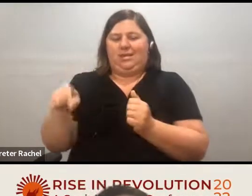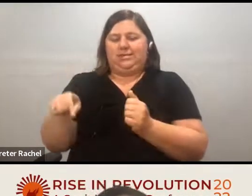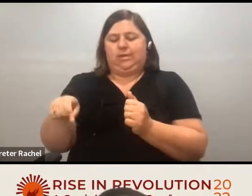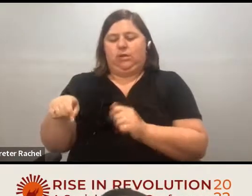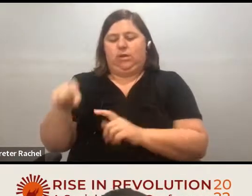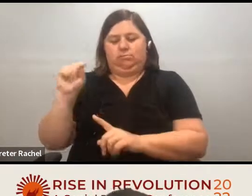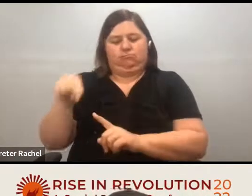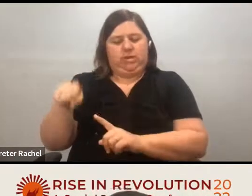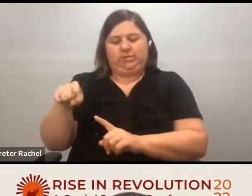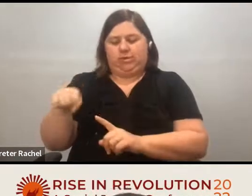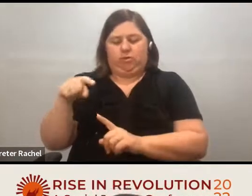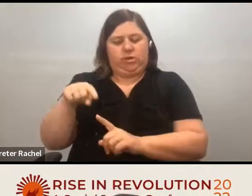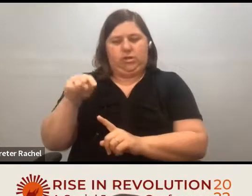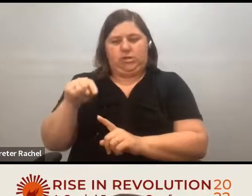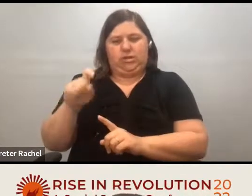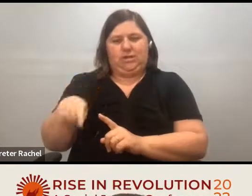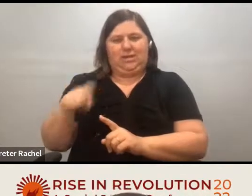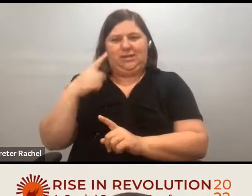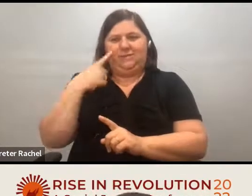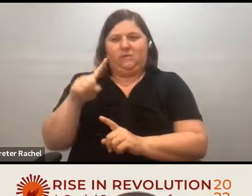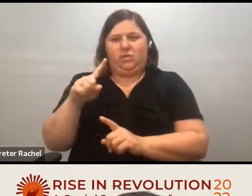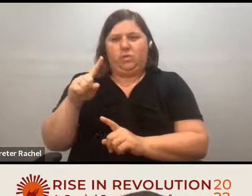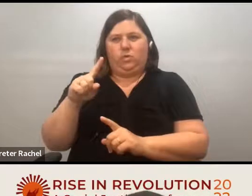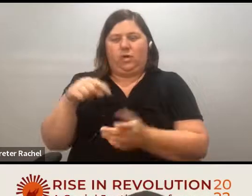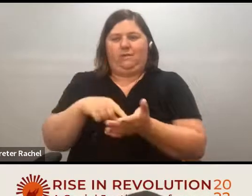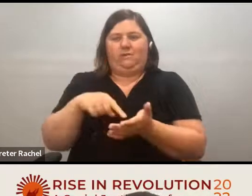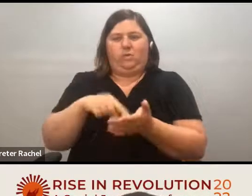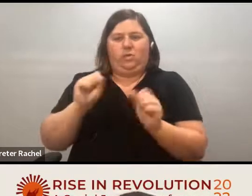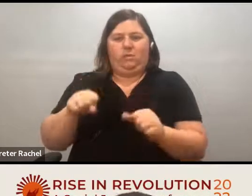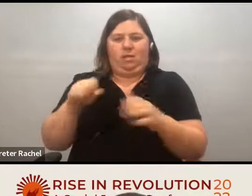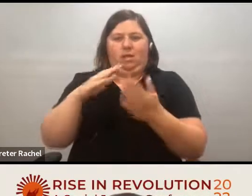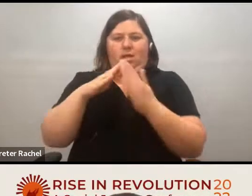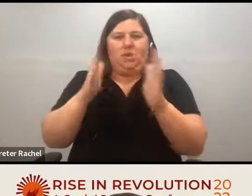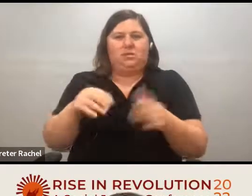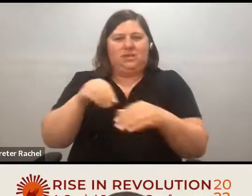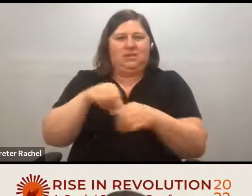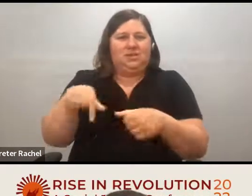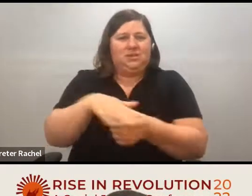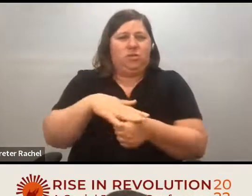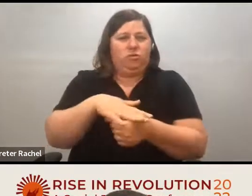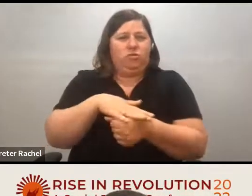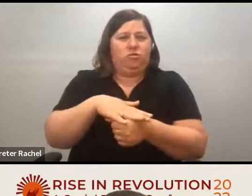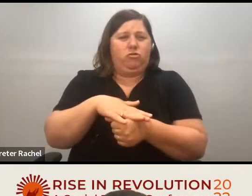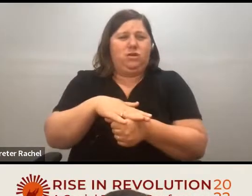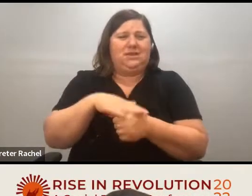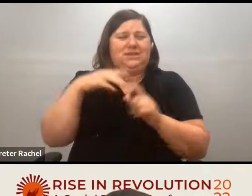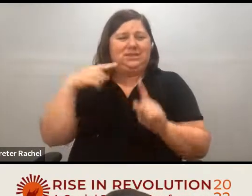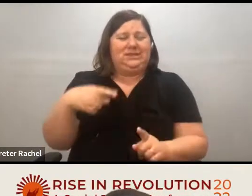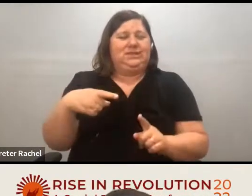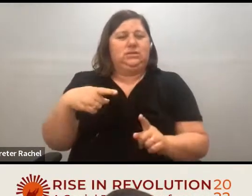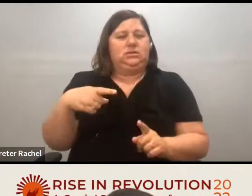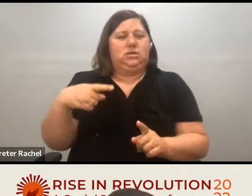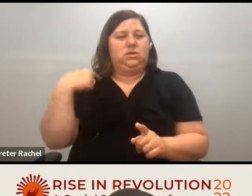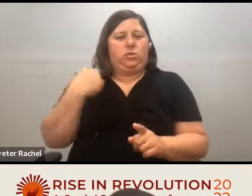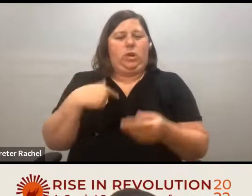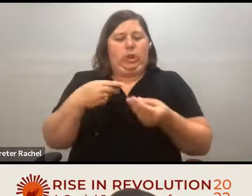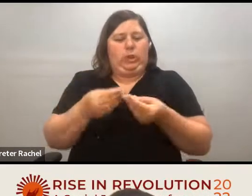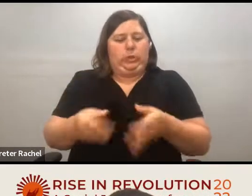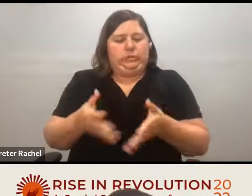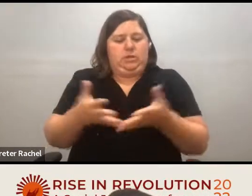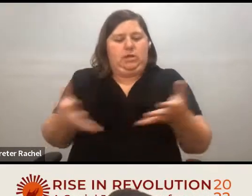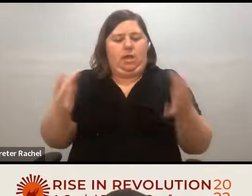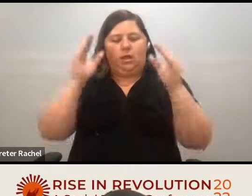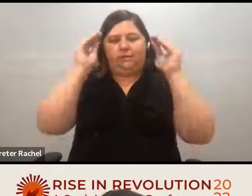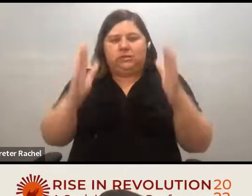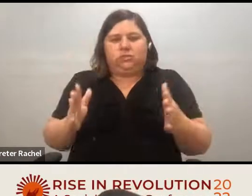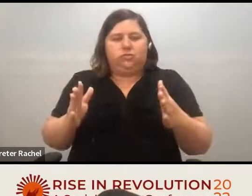necessary need for affordable housing in this area, and especially because we're losing a lot of our teachers